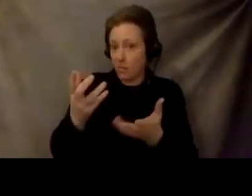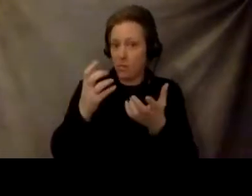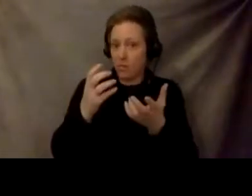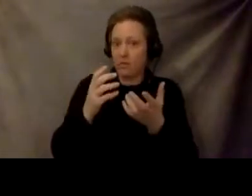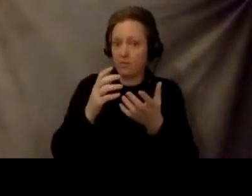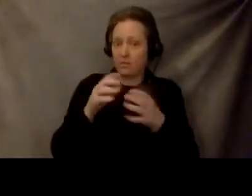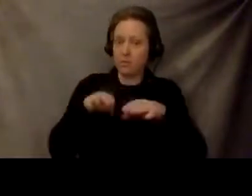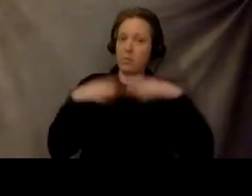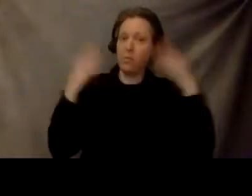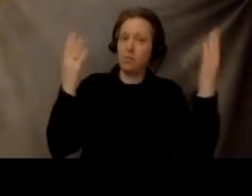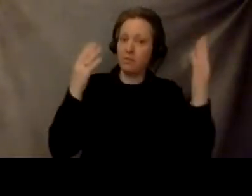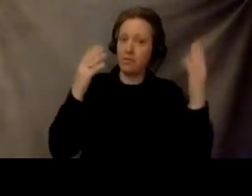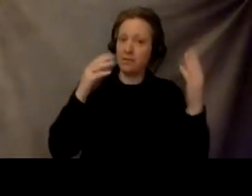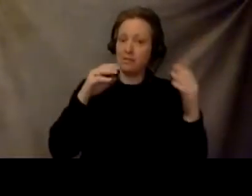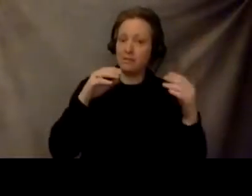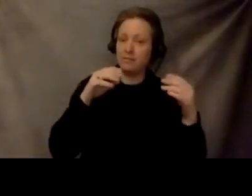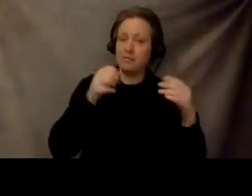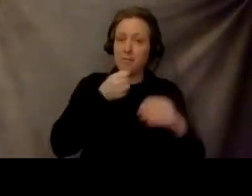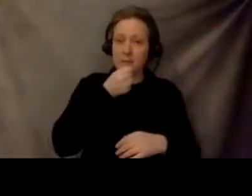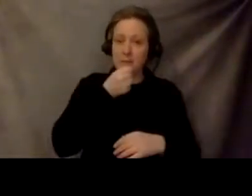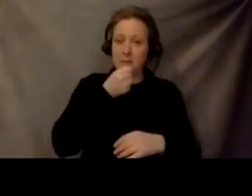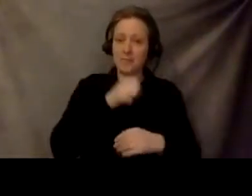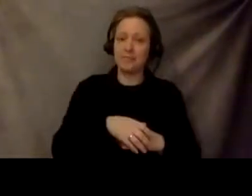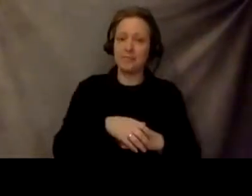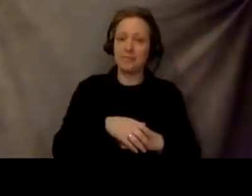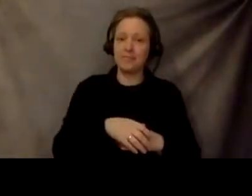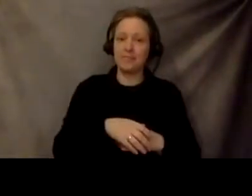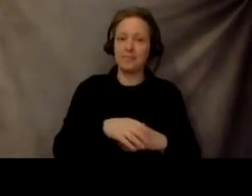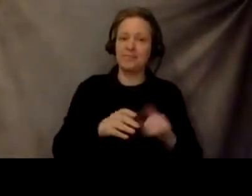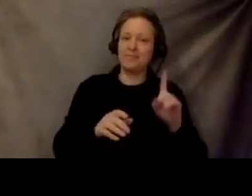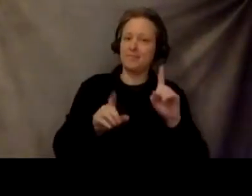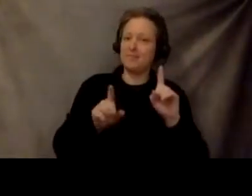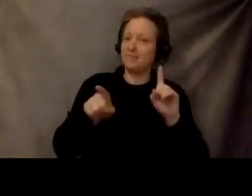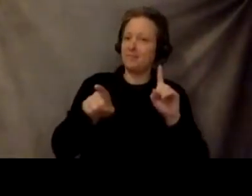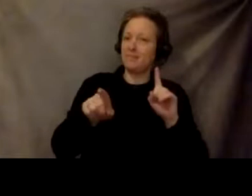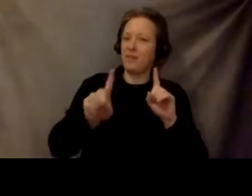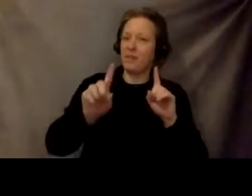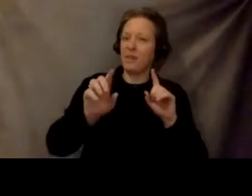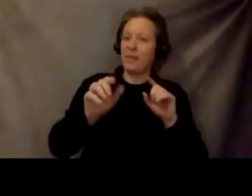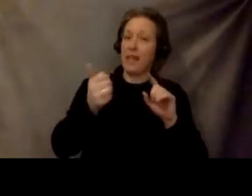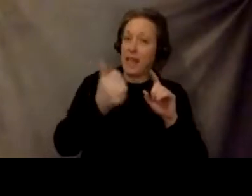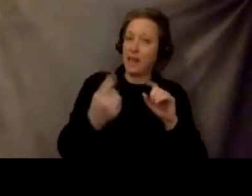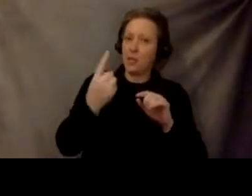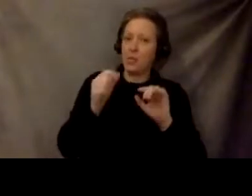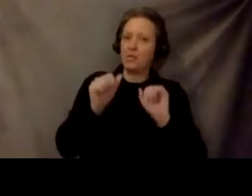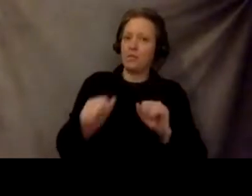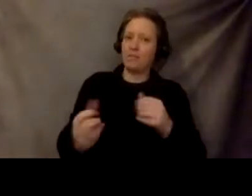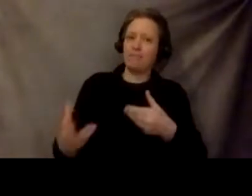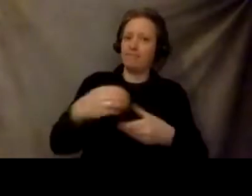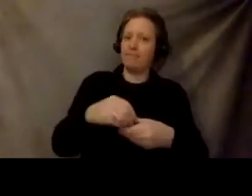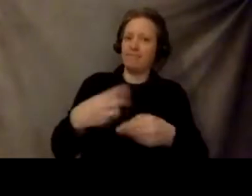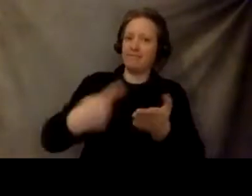and anybody but Jim. No, you can't let Jim off. Come on, you're waiting all day.